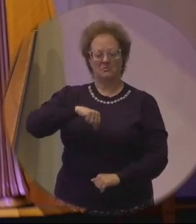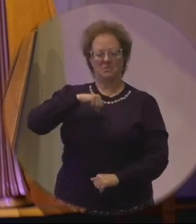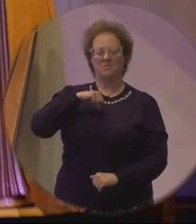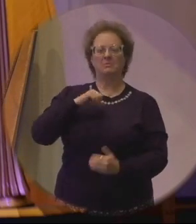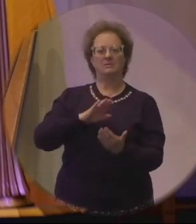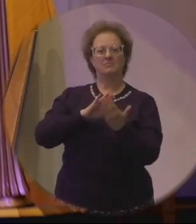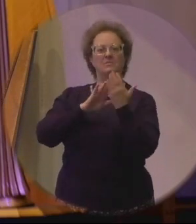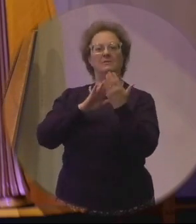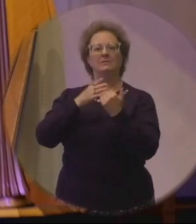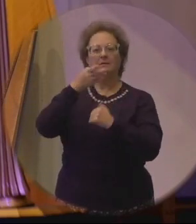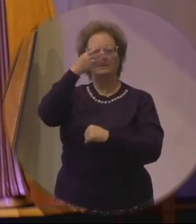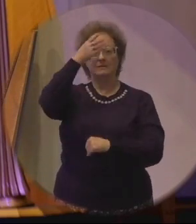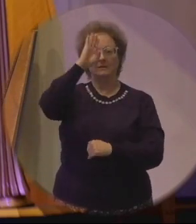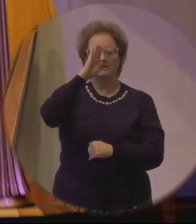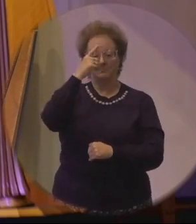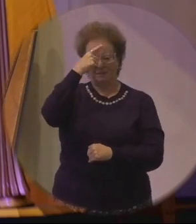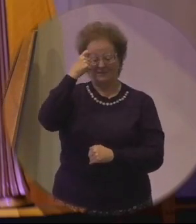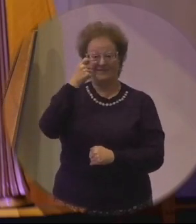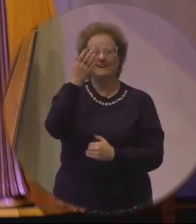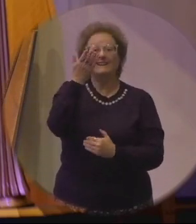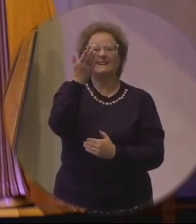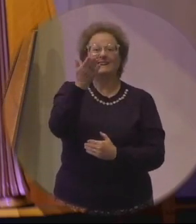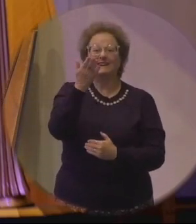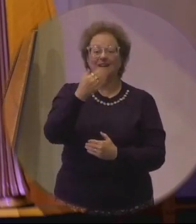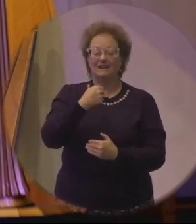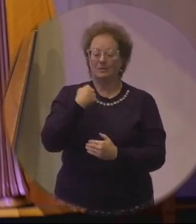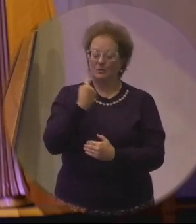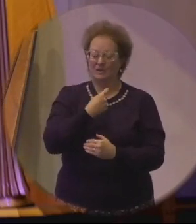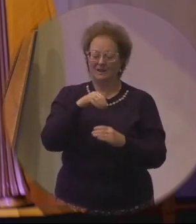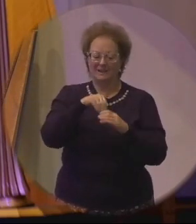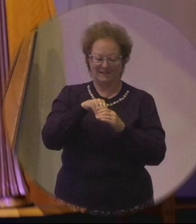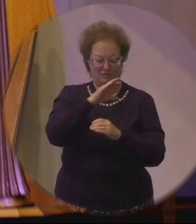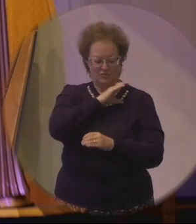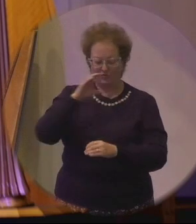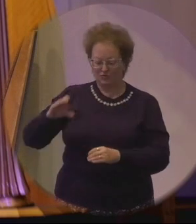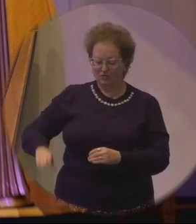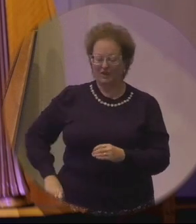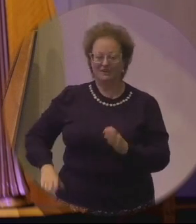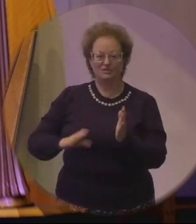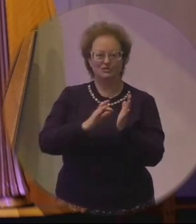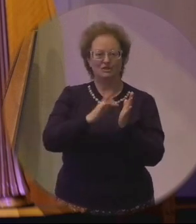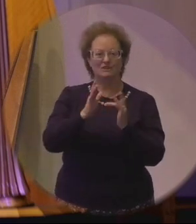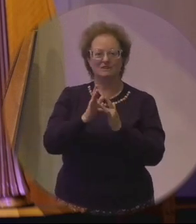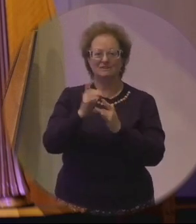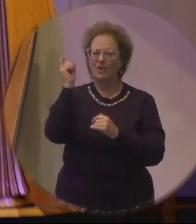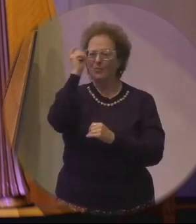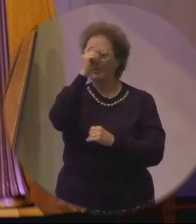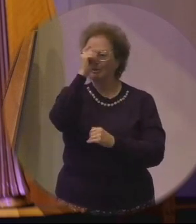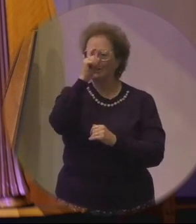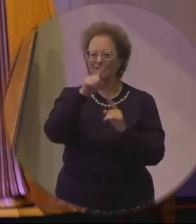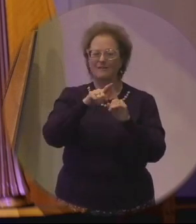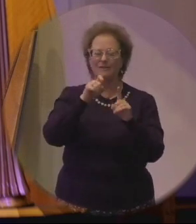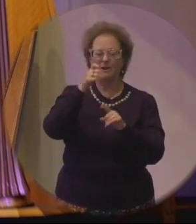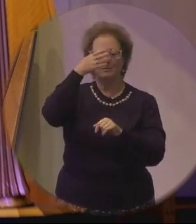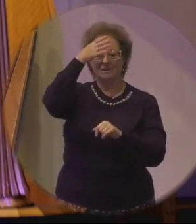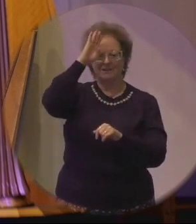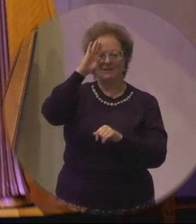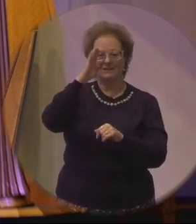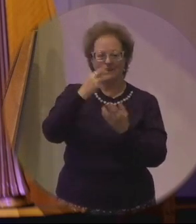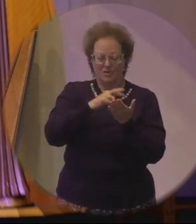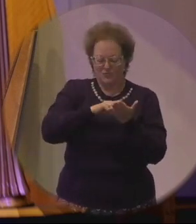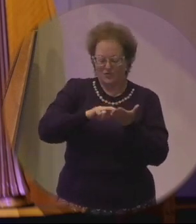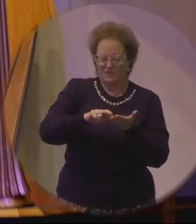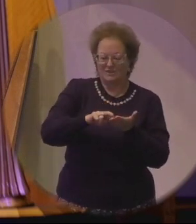of God. And because of him, you are in Christ Jesus, who became to us wisdom from God, righteousness